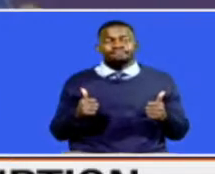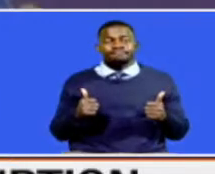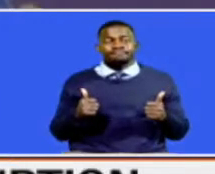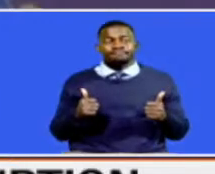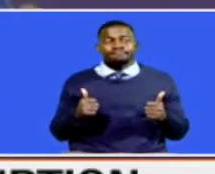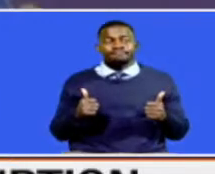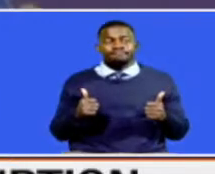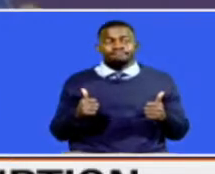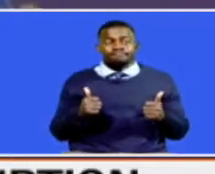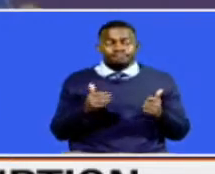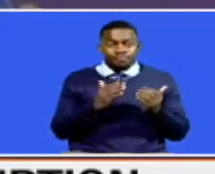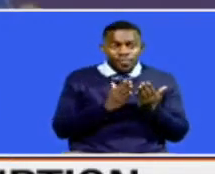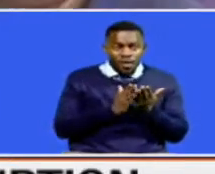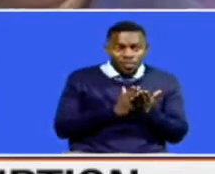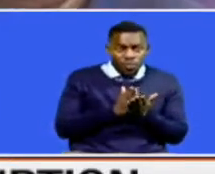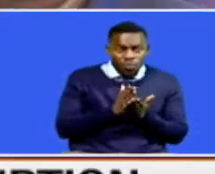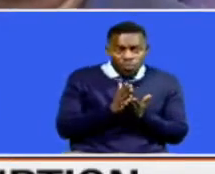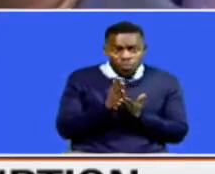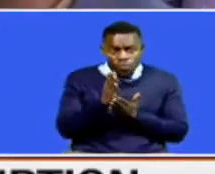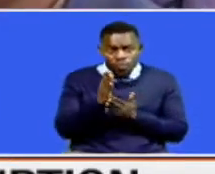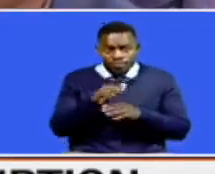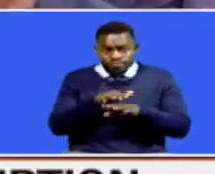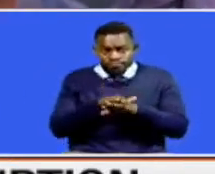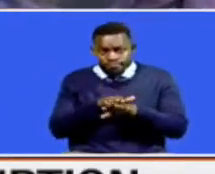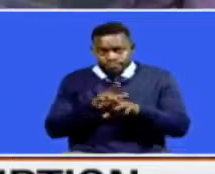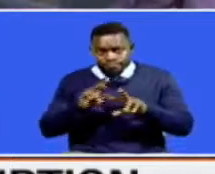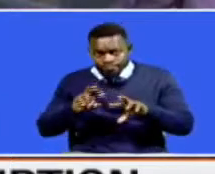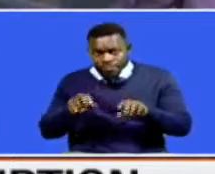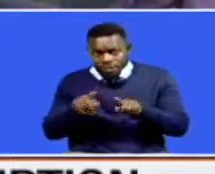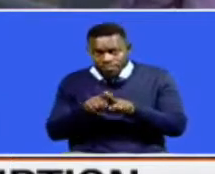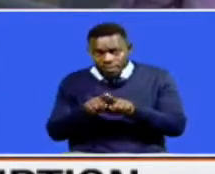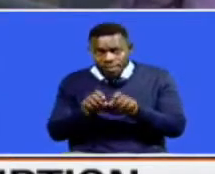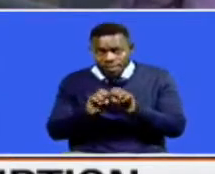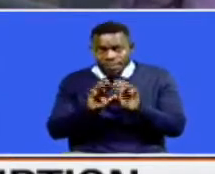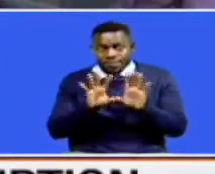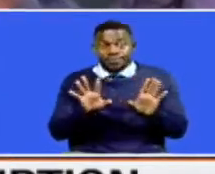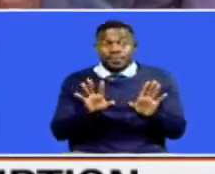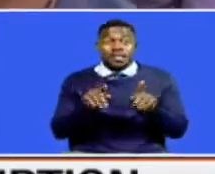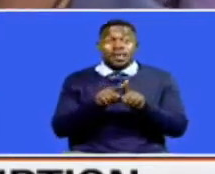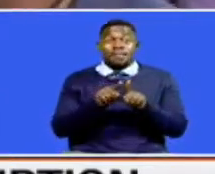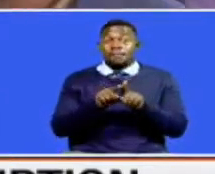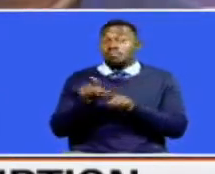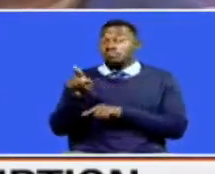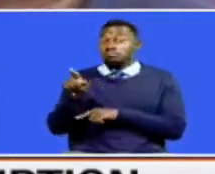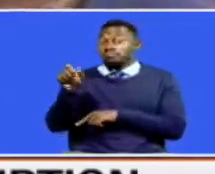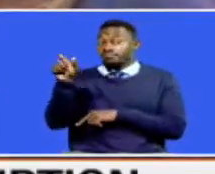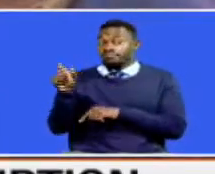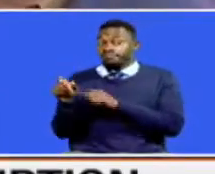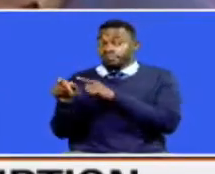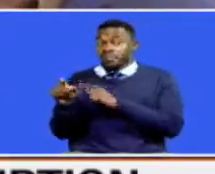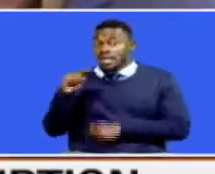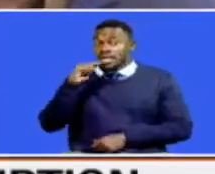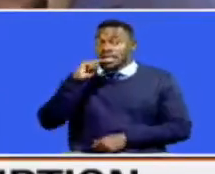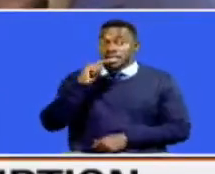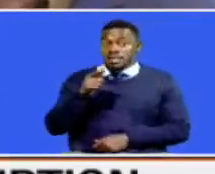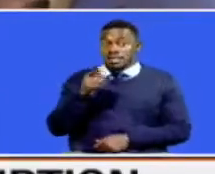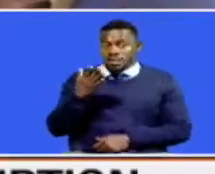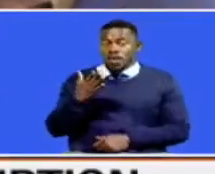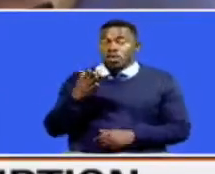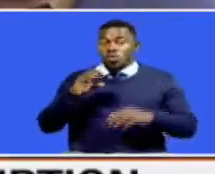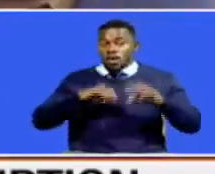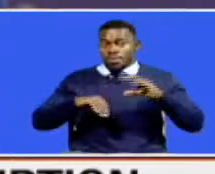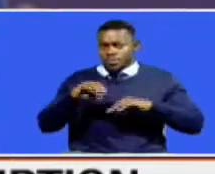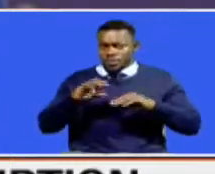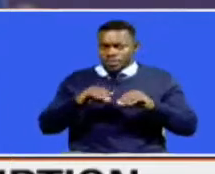by the anti-corruption agent. Mudhaura also recommended a reduction in the duration corruption cases take on the corridors of